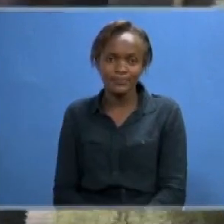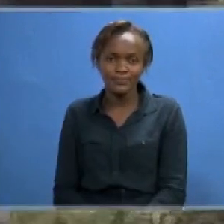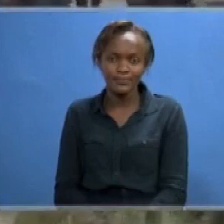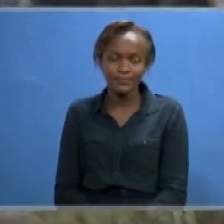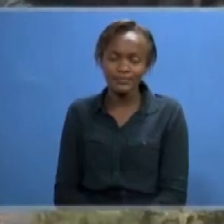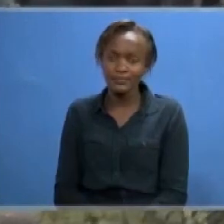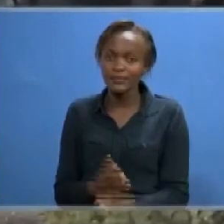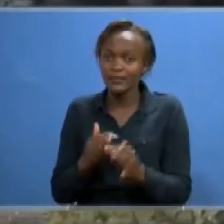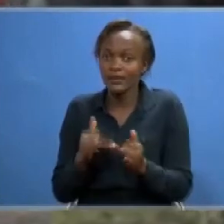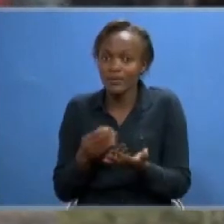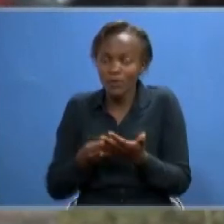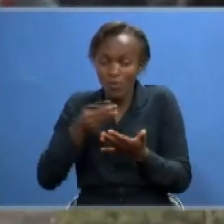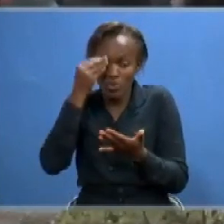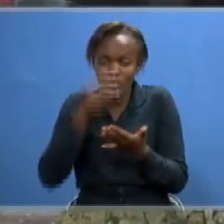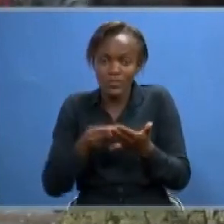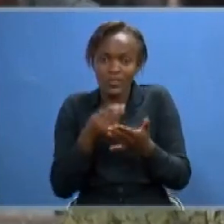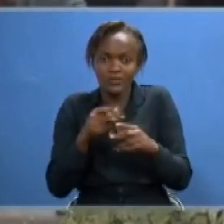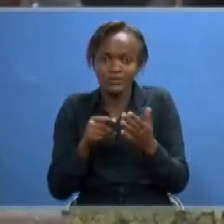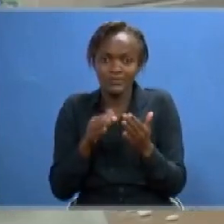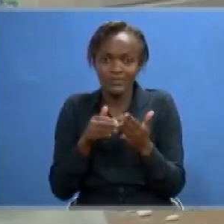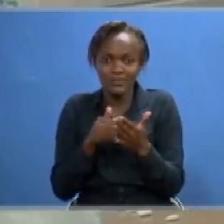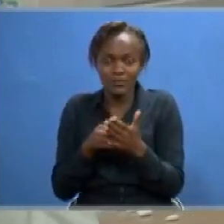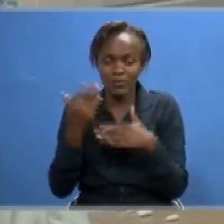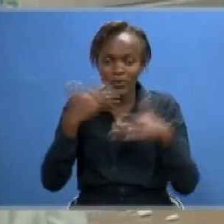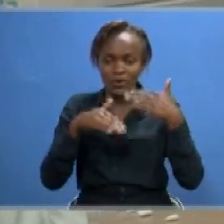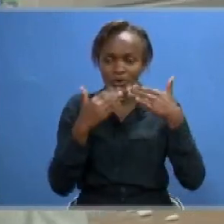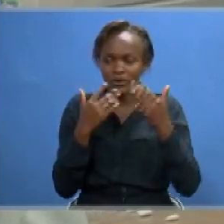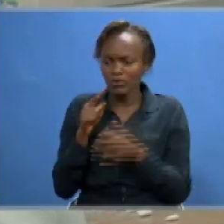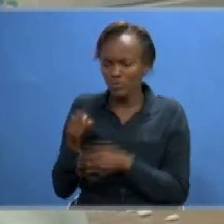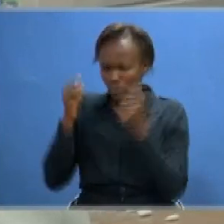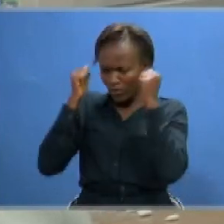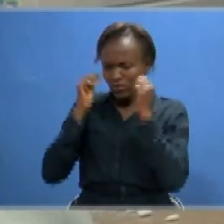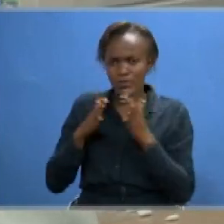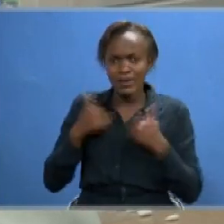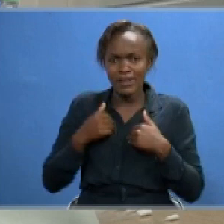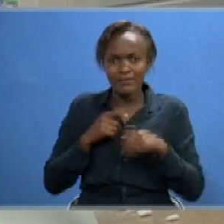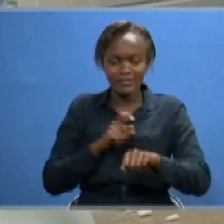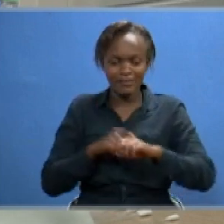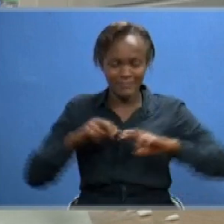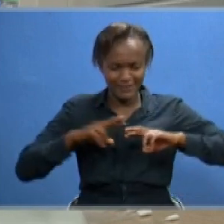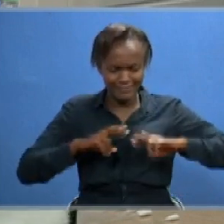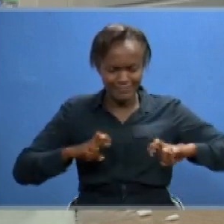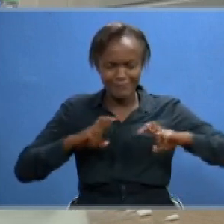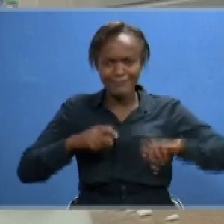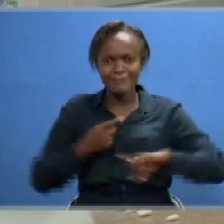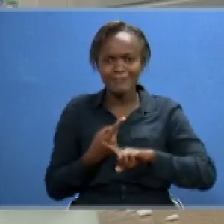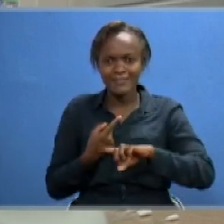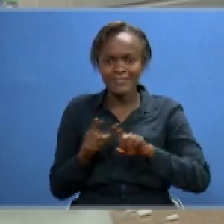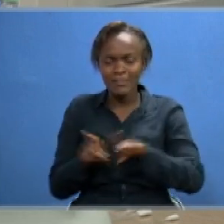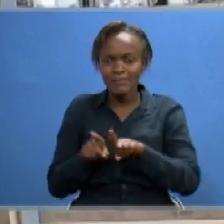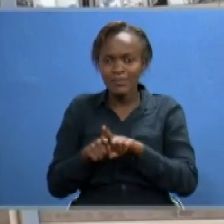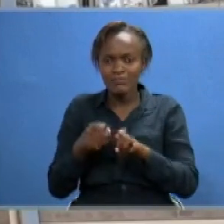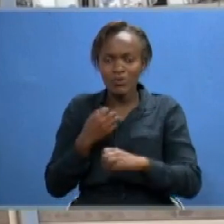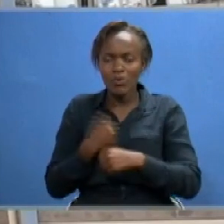And with learning halted in universities, the biotechnology student sees the opportunity to do research and work tirelessly day and night at the